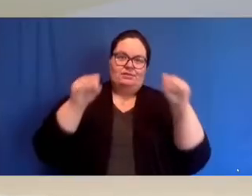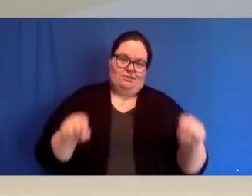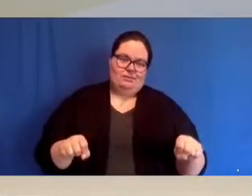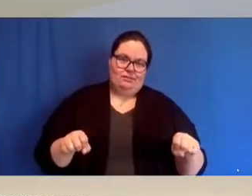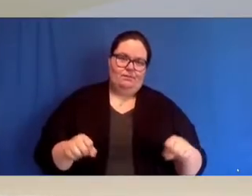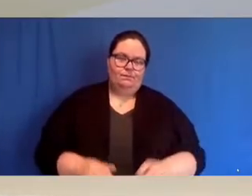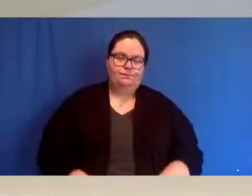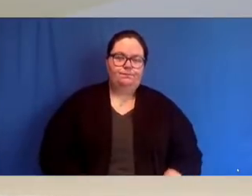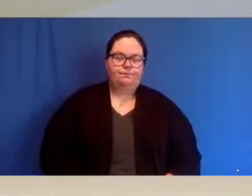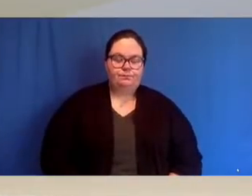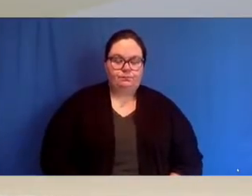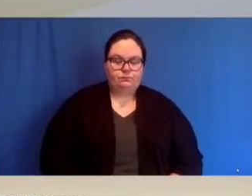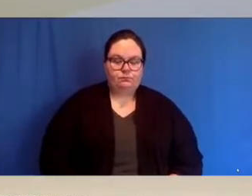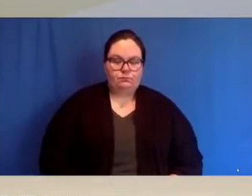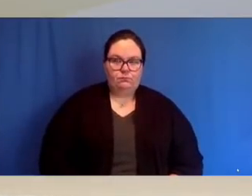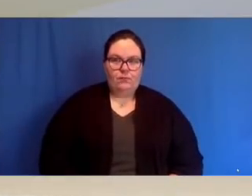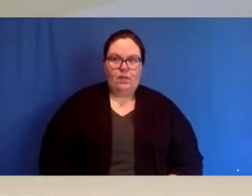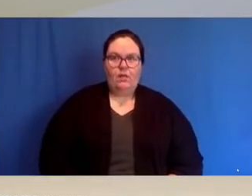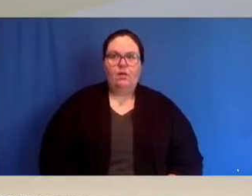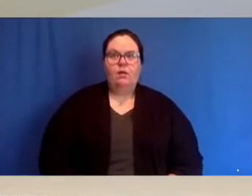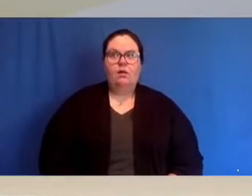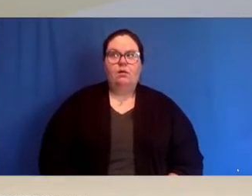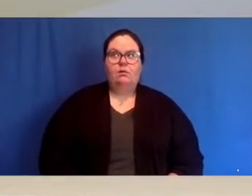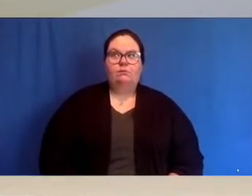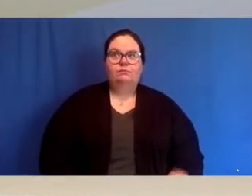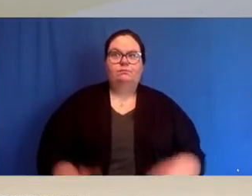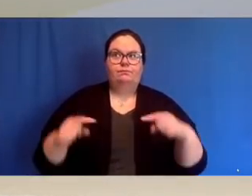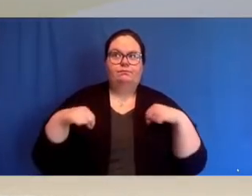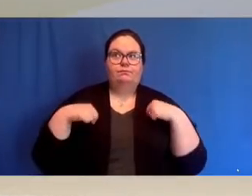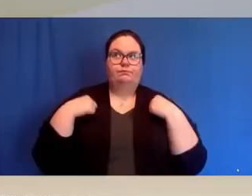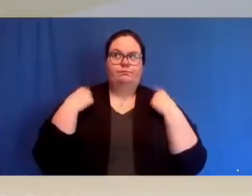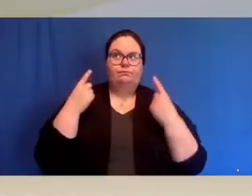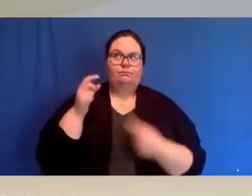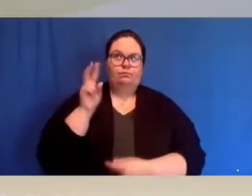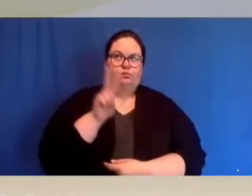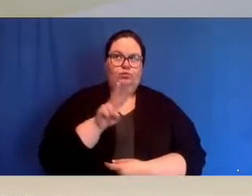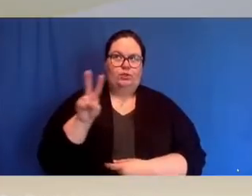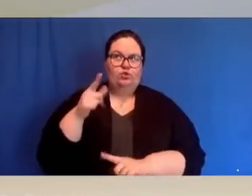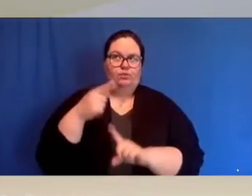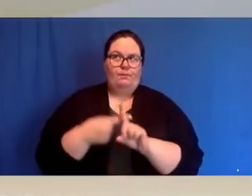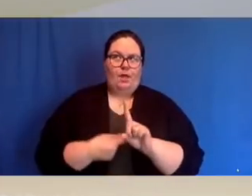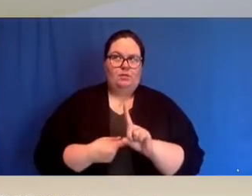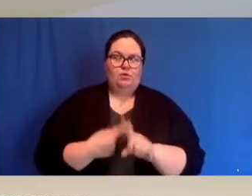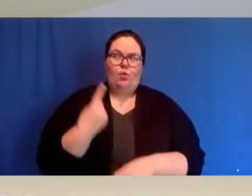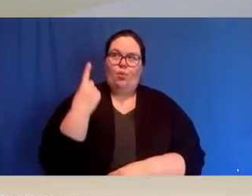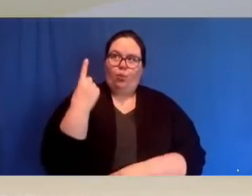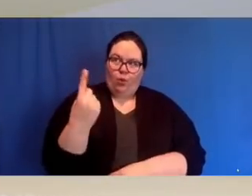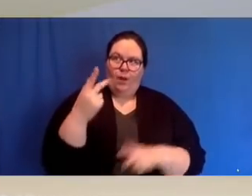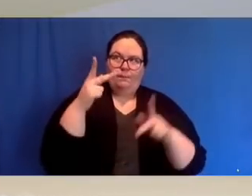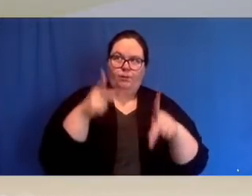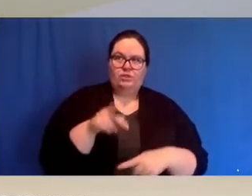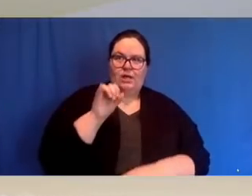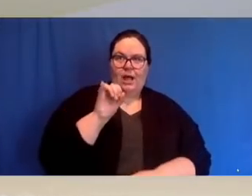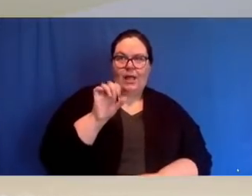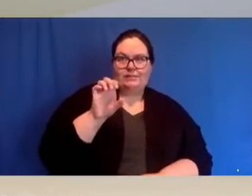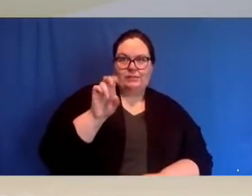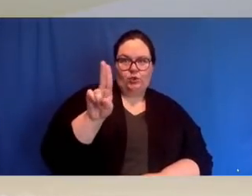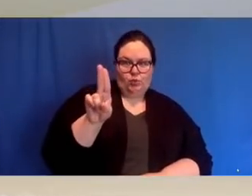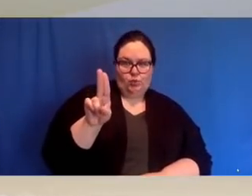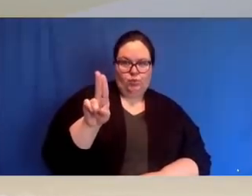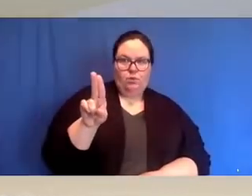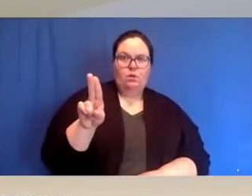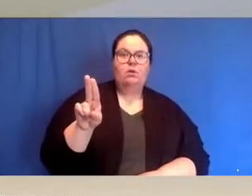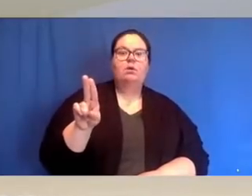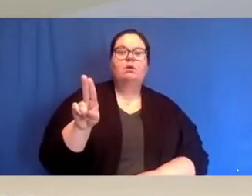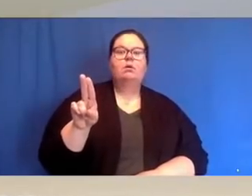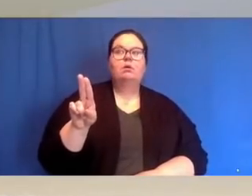throughout this pandemic. In the last 22 months, we had one person who was in ICU in